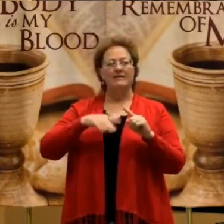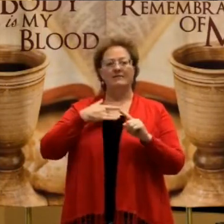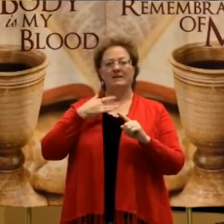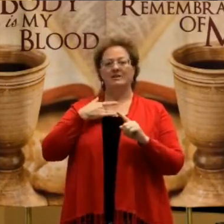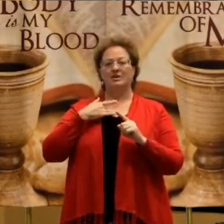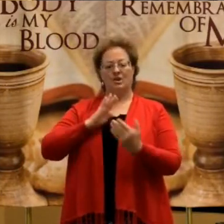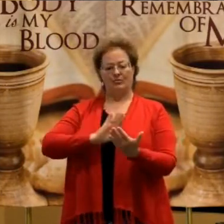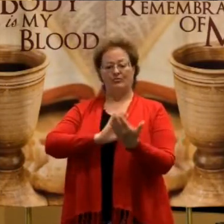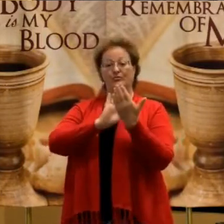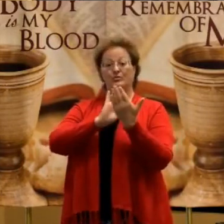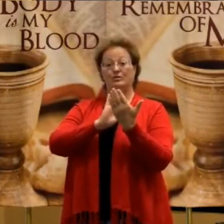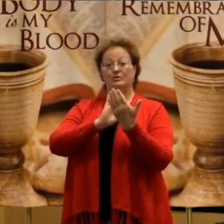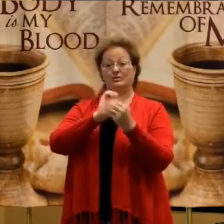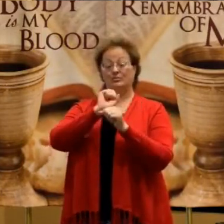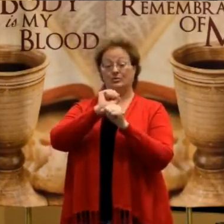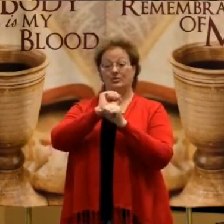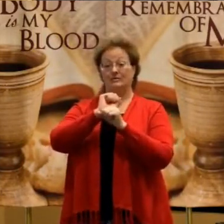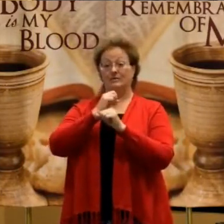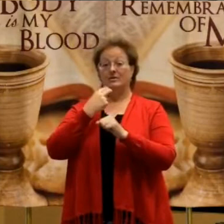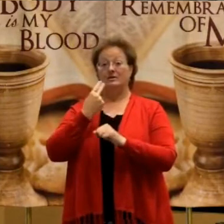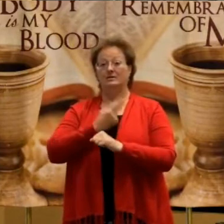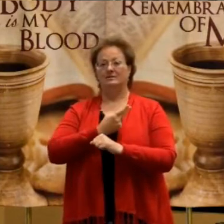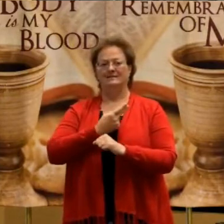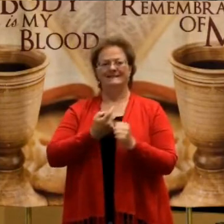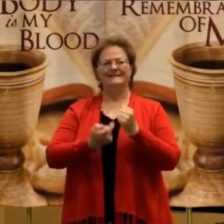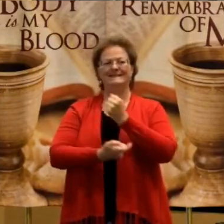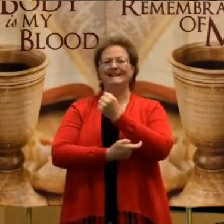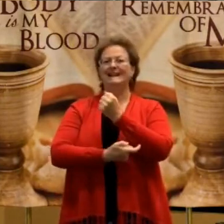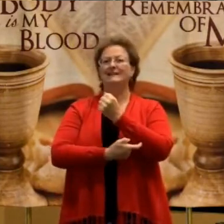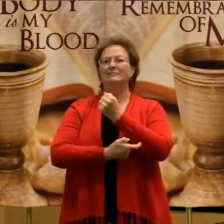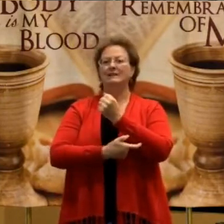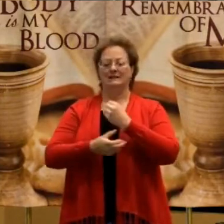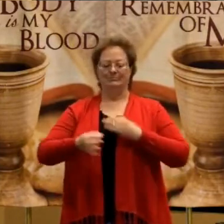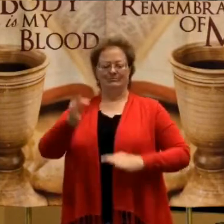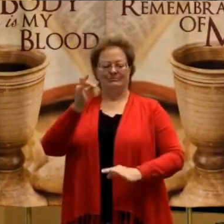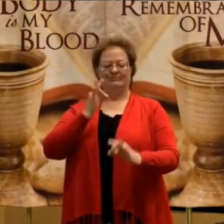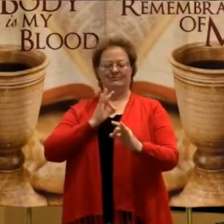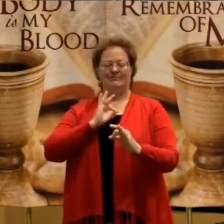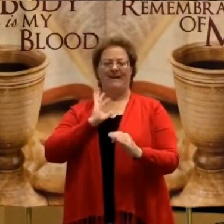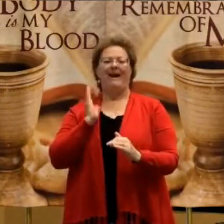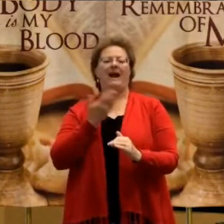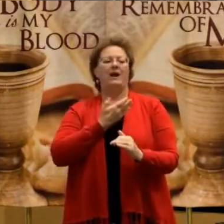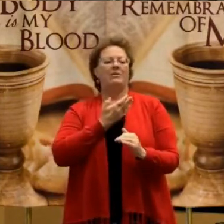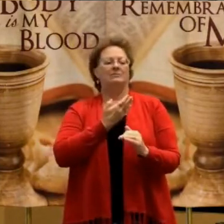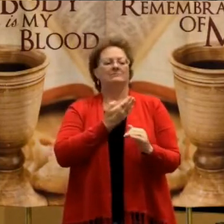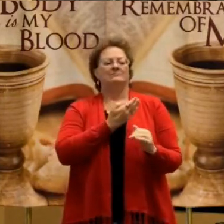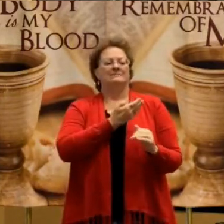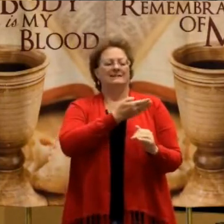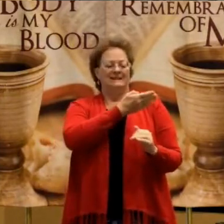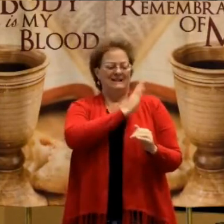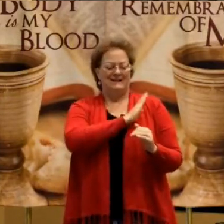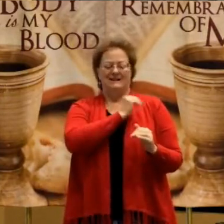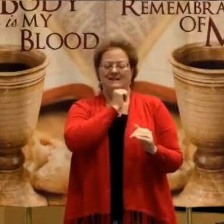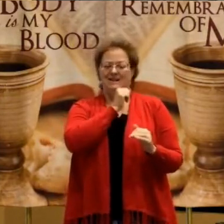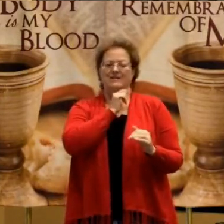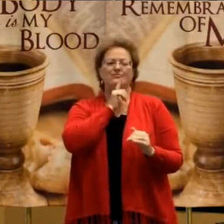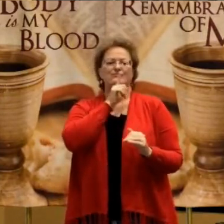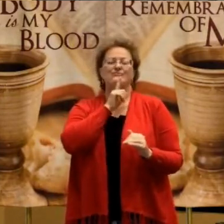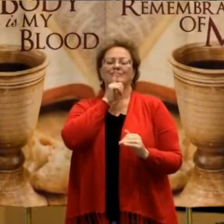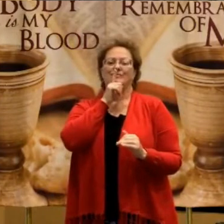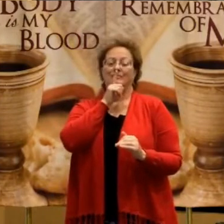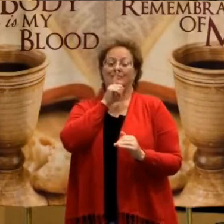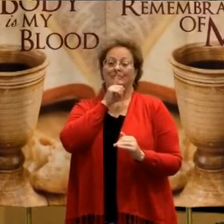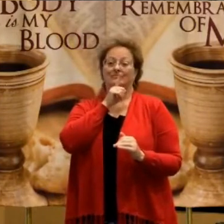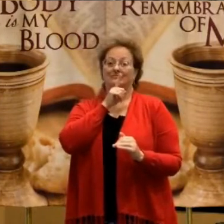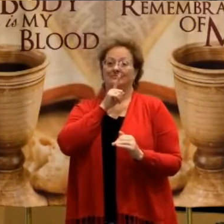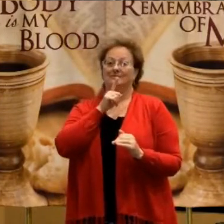working for our benefit, we are tempted to replace you with gods that we have made, which are no gods at all. When we do,